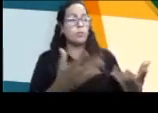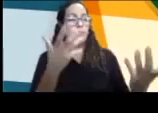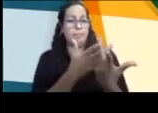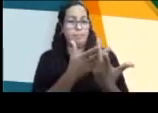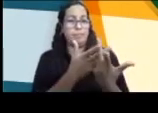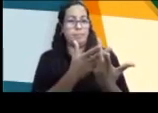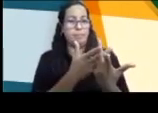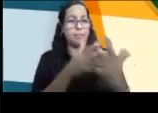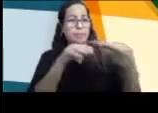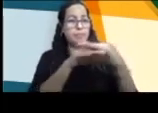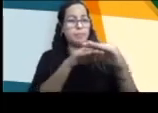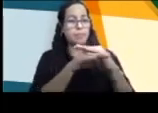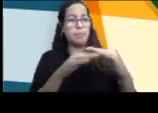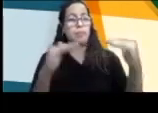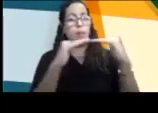ensure meaningful access.